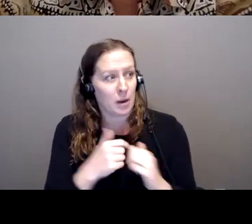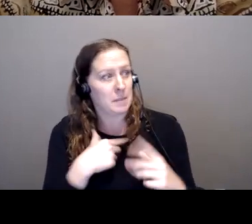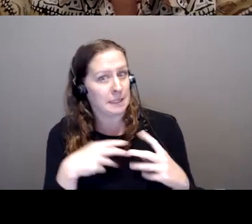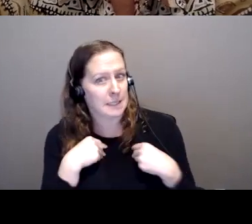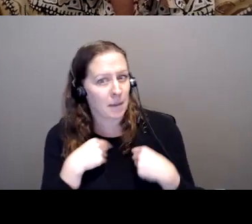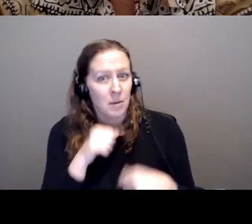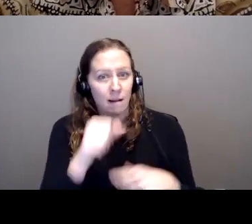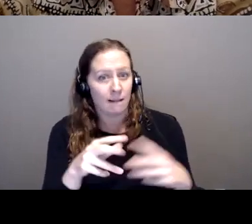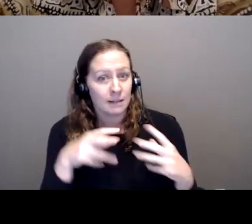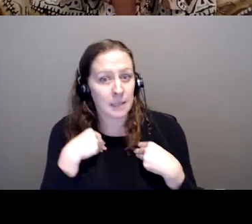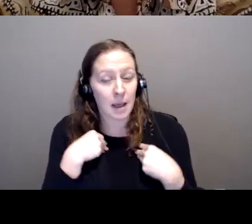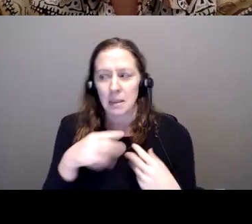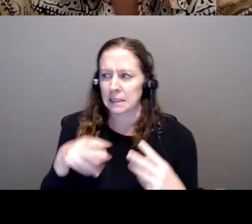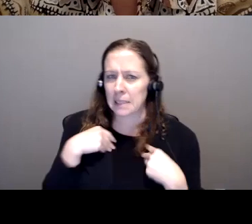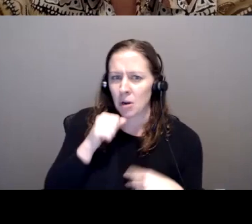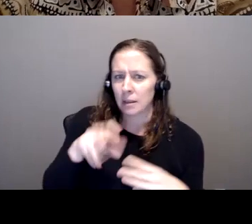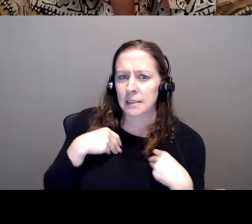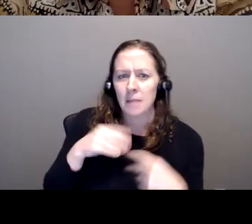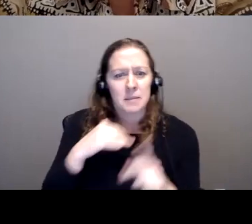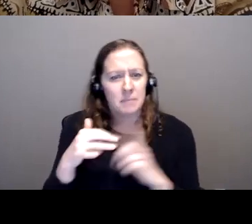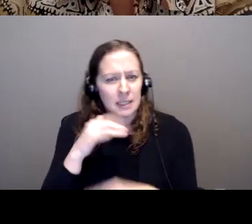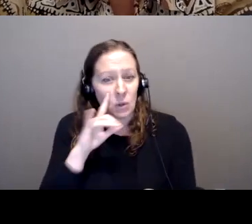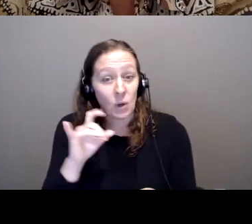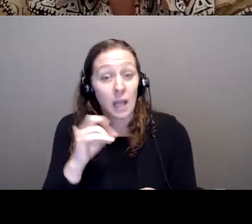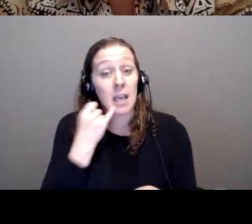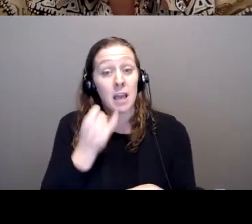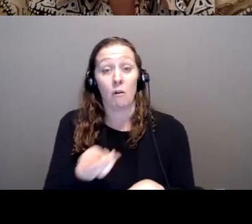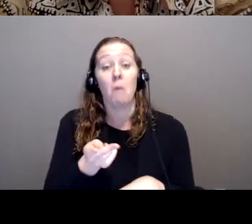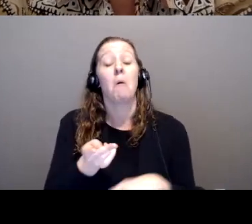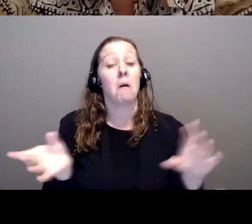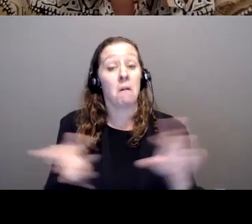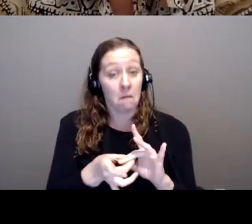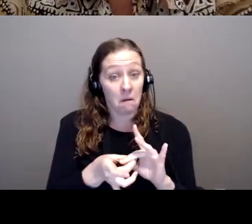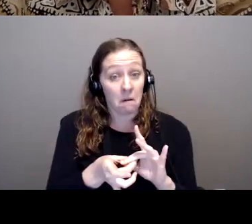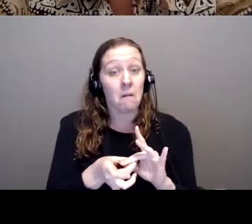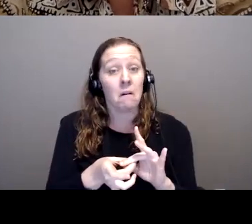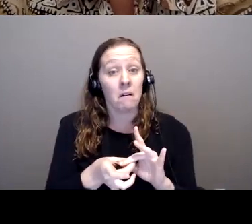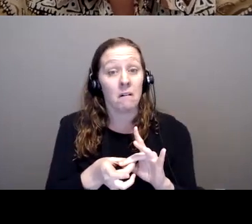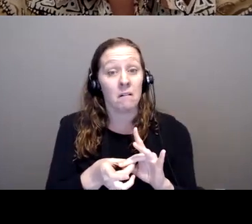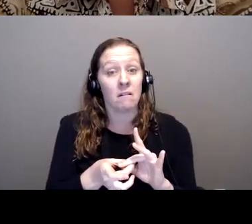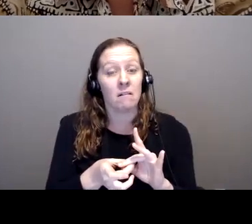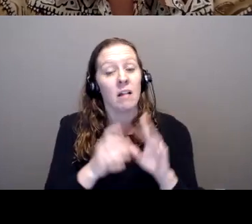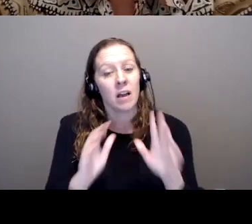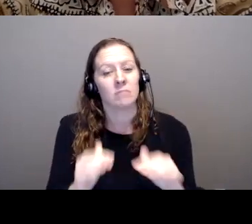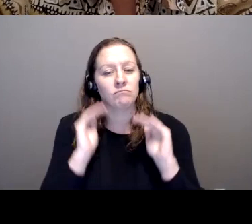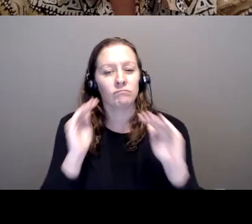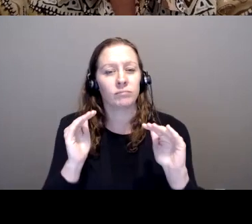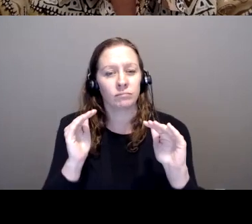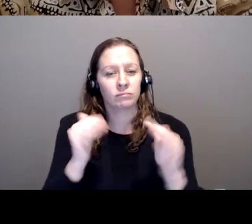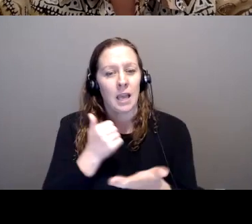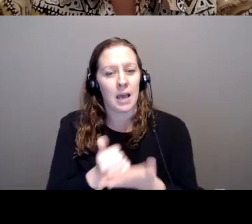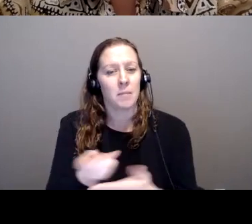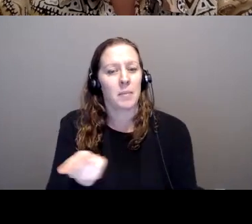the space looks like, and if they can make those connections, is going to the next step in assisting